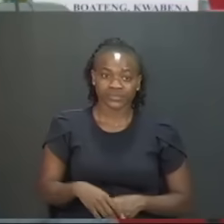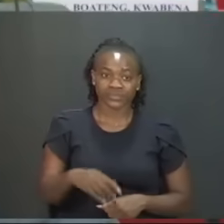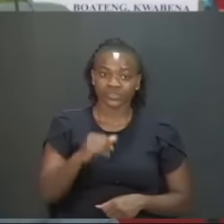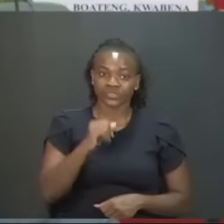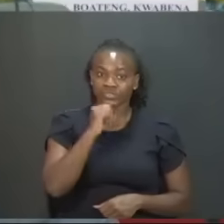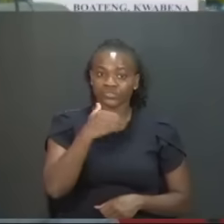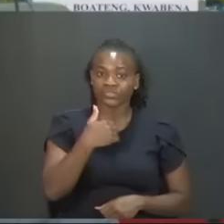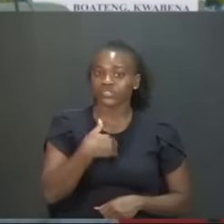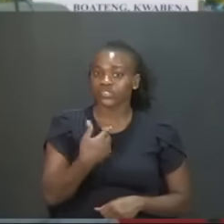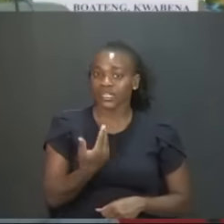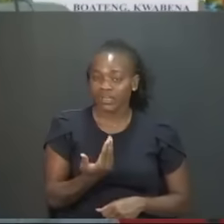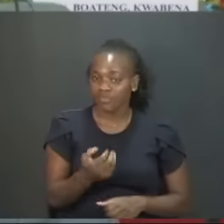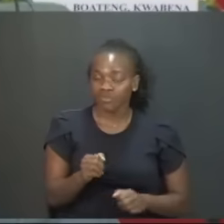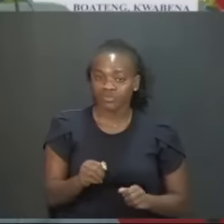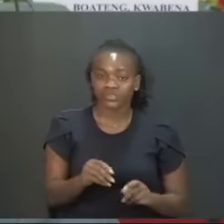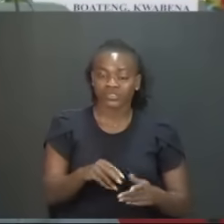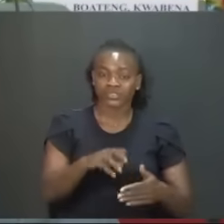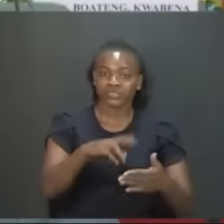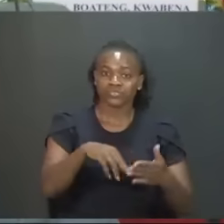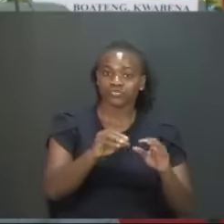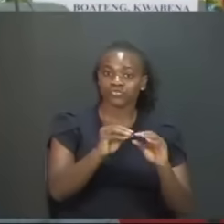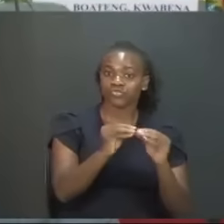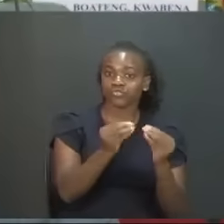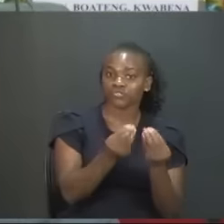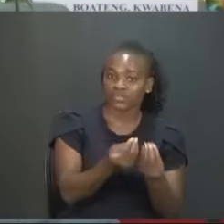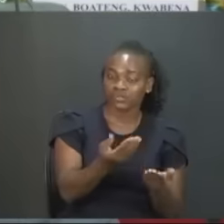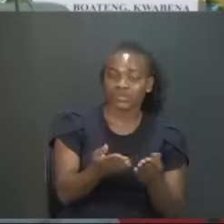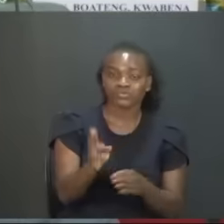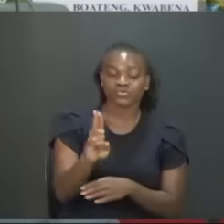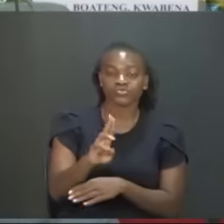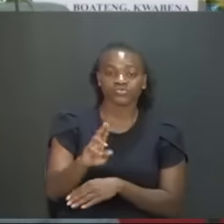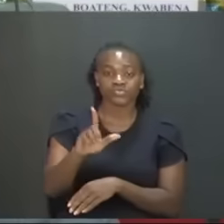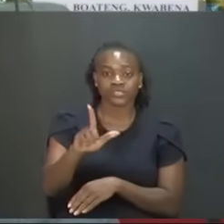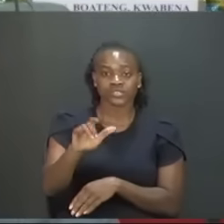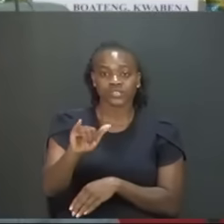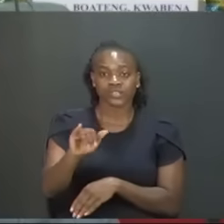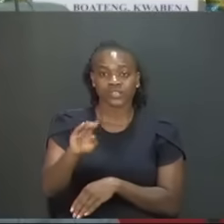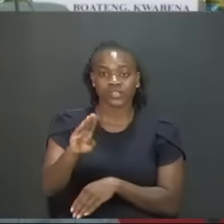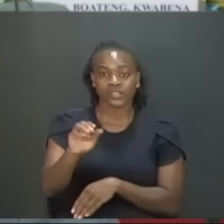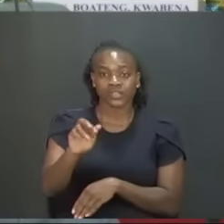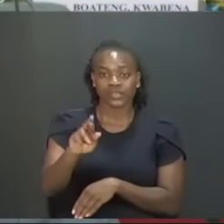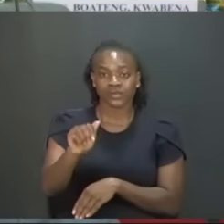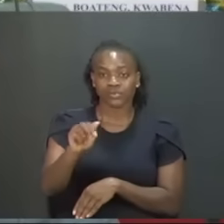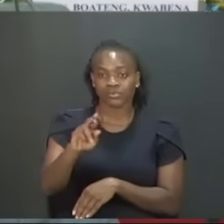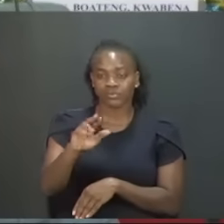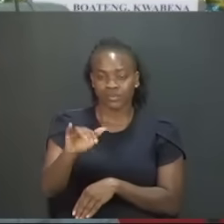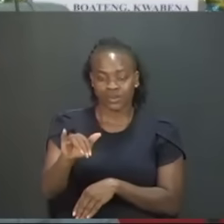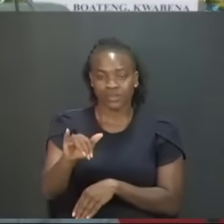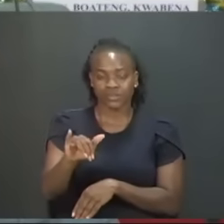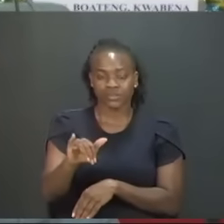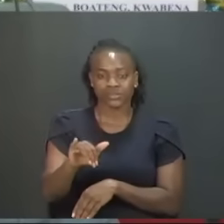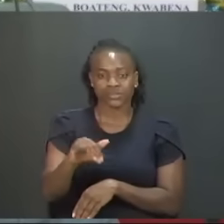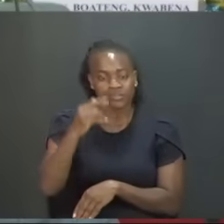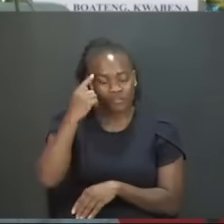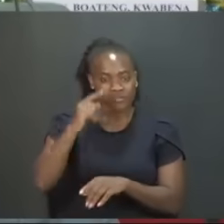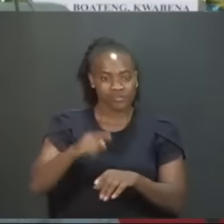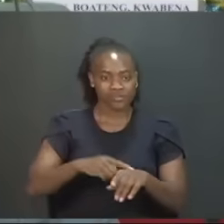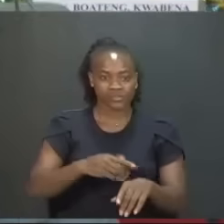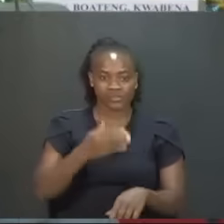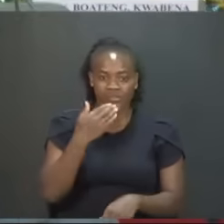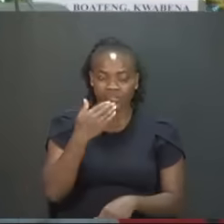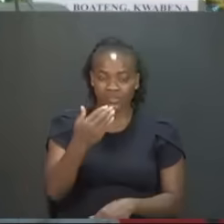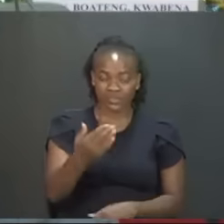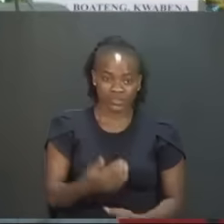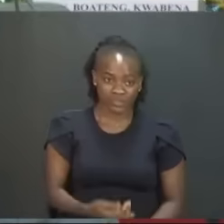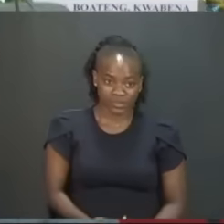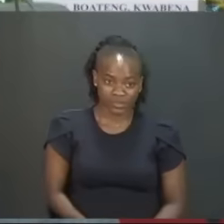reading in our offices, to make use of the library. This is a request. My other